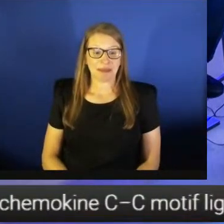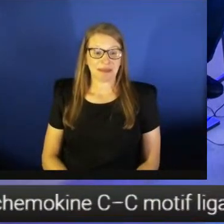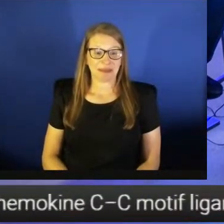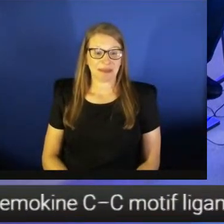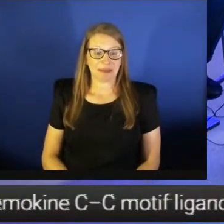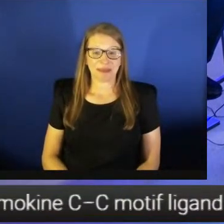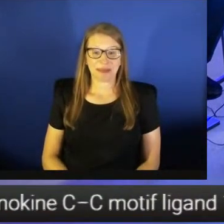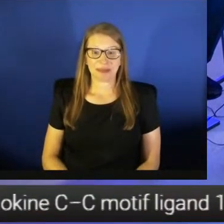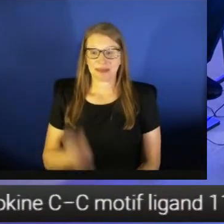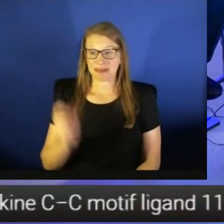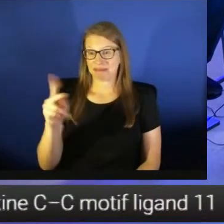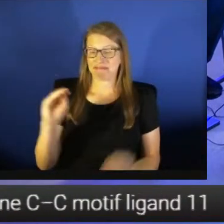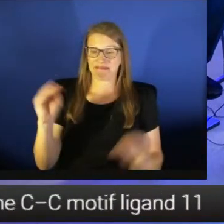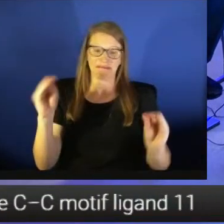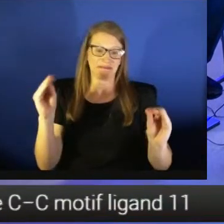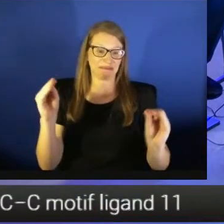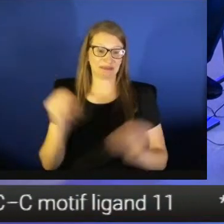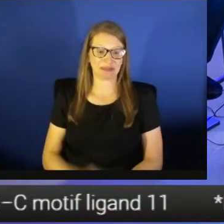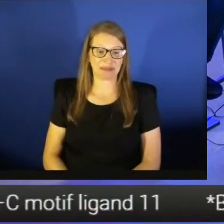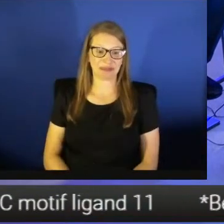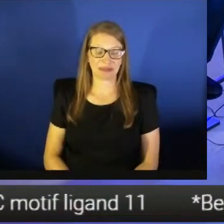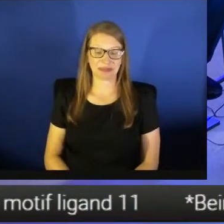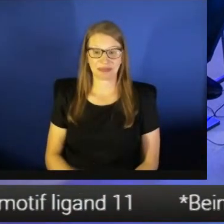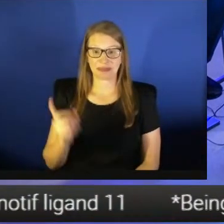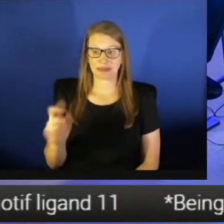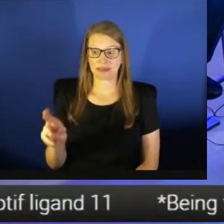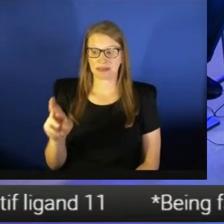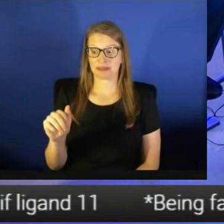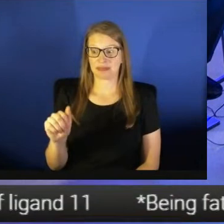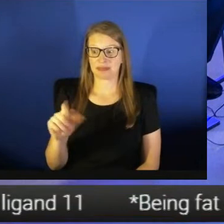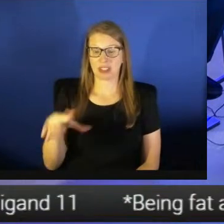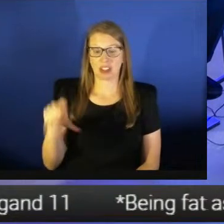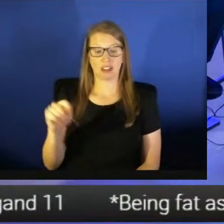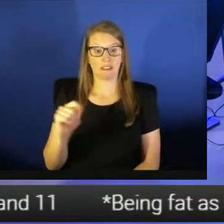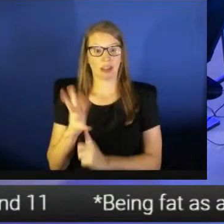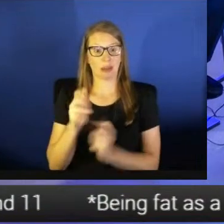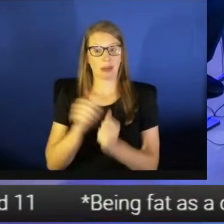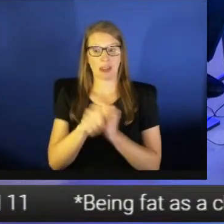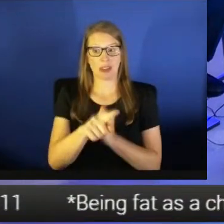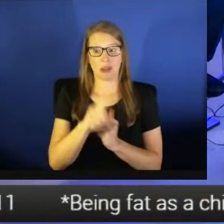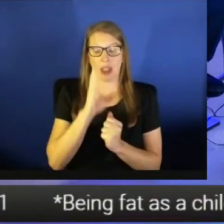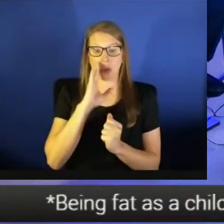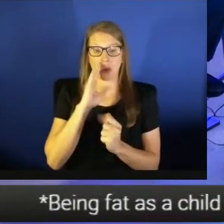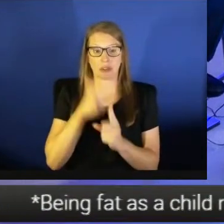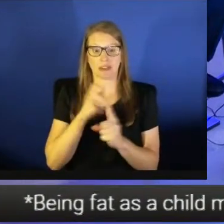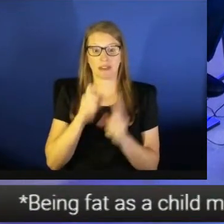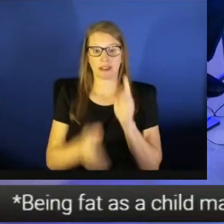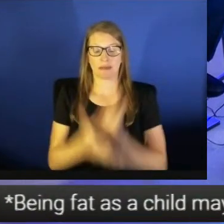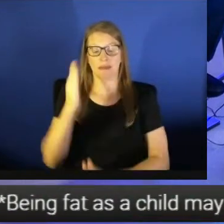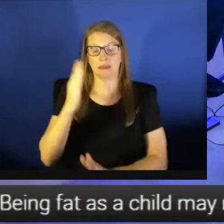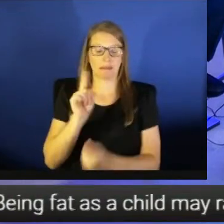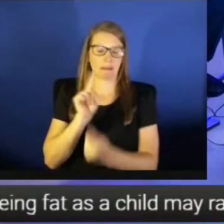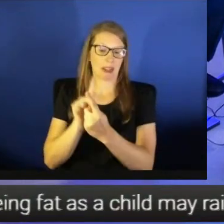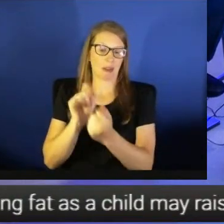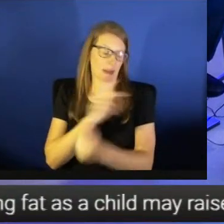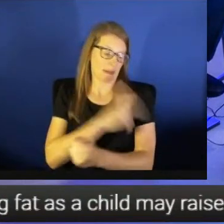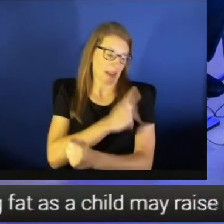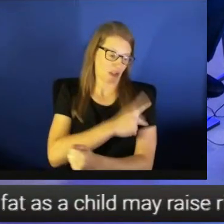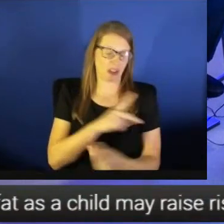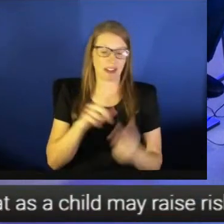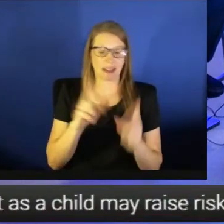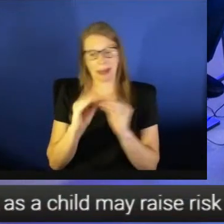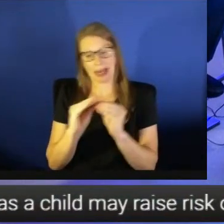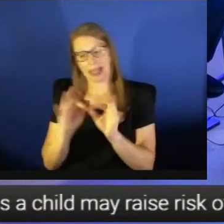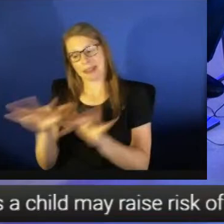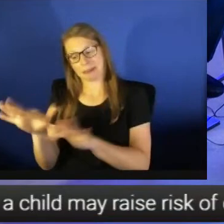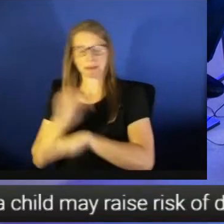Okay, we do not. Dr. Alt, we've got 5 minutes with you because I know you need to get to patients and meetings and all sorts of things. So I want to